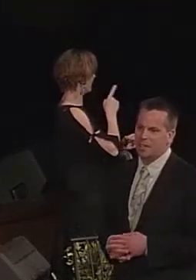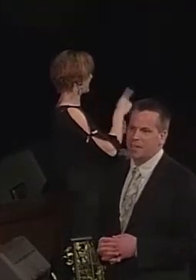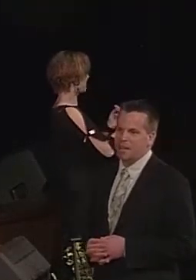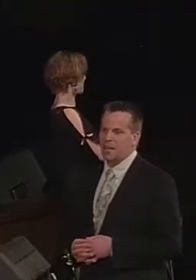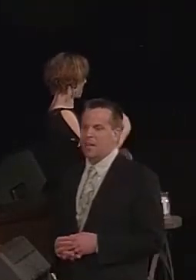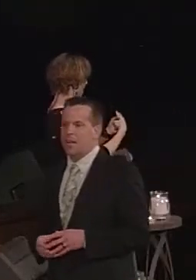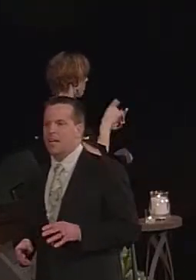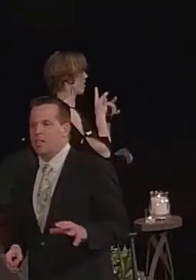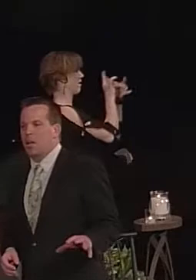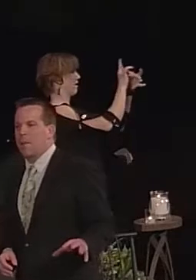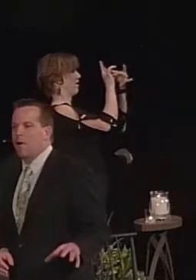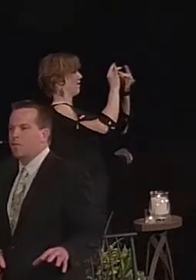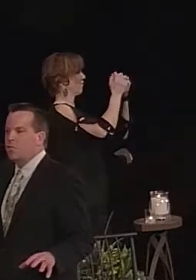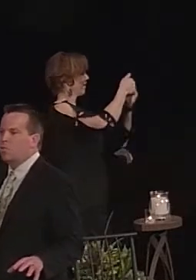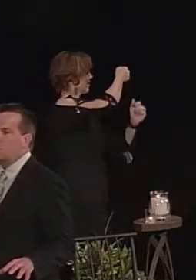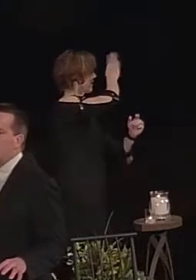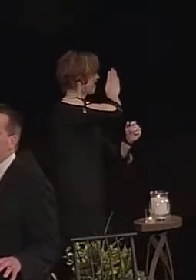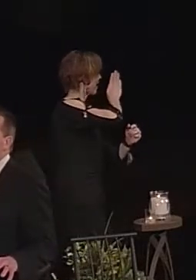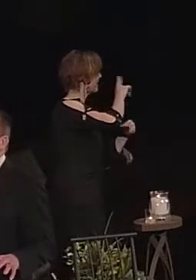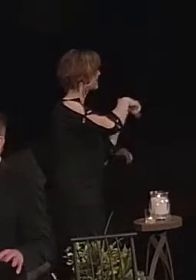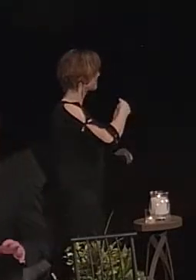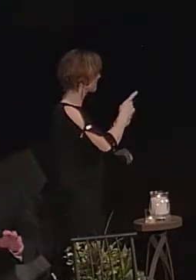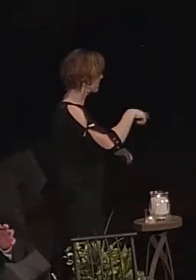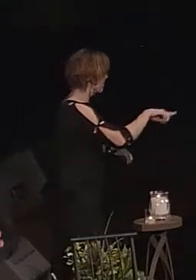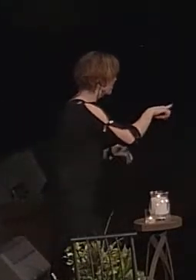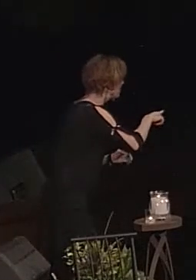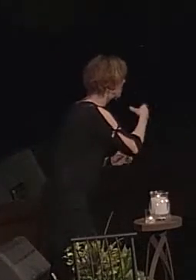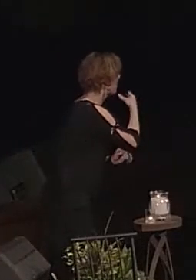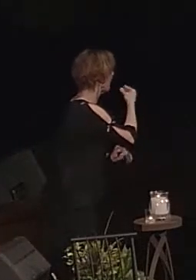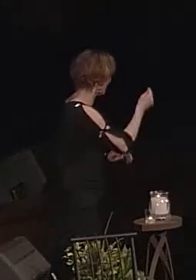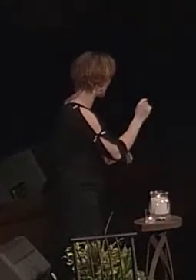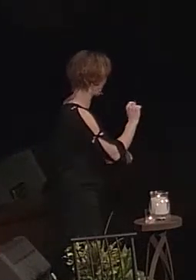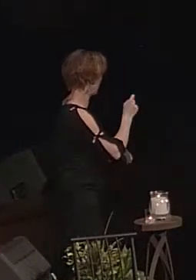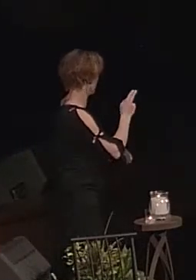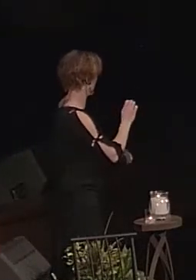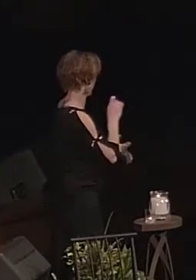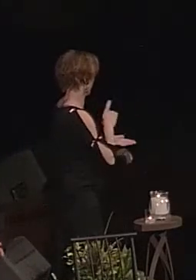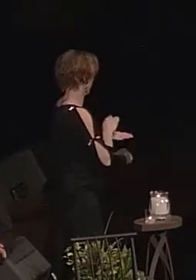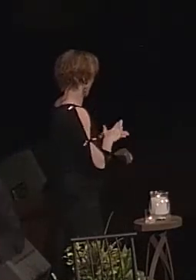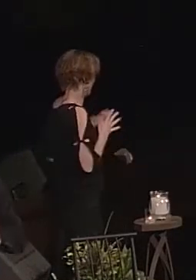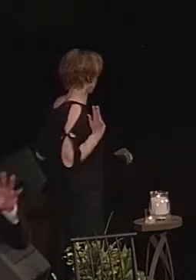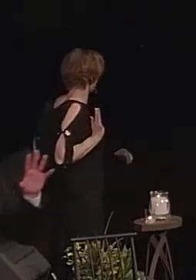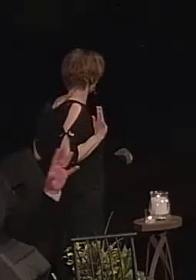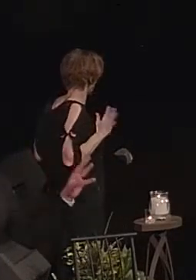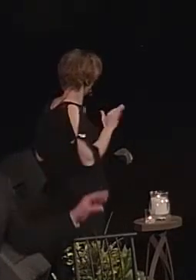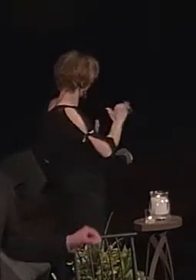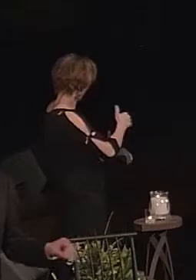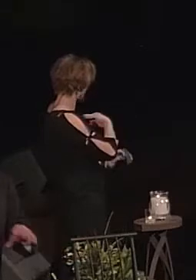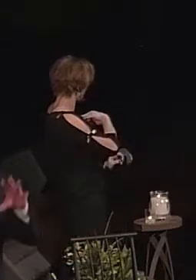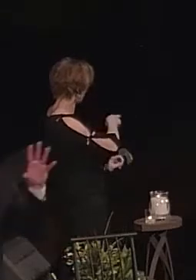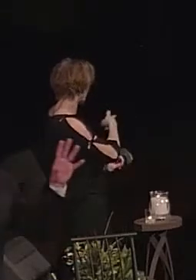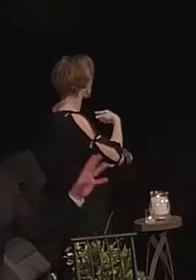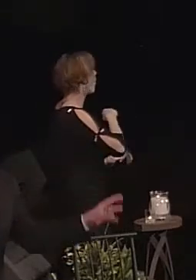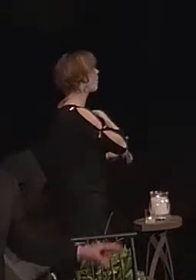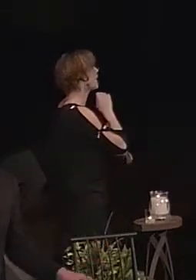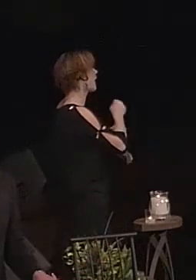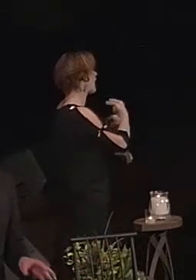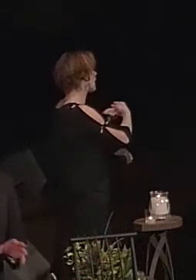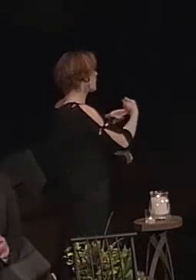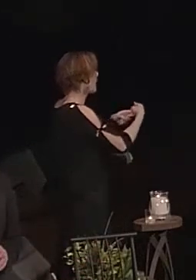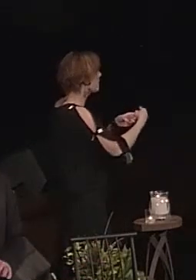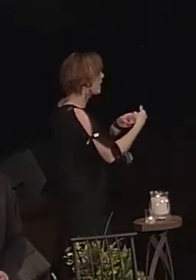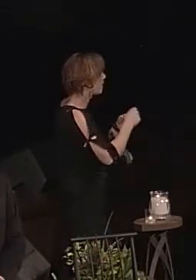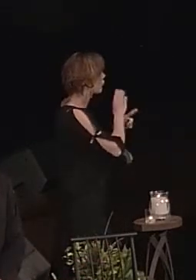God. It's all about you and the divine. That's what religion is. We can give names to all the cultures and the things